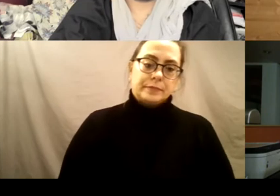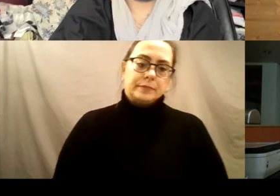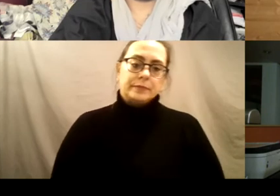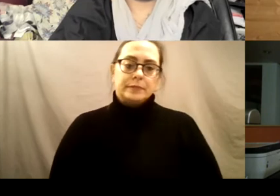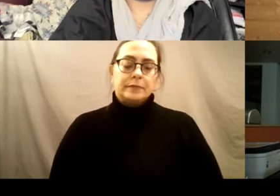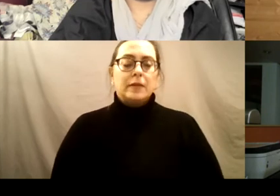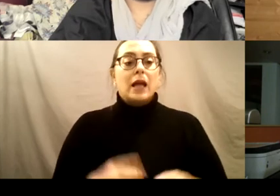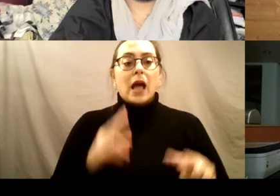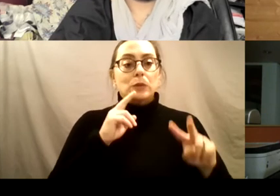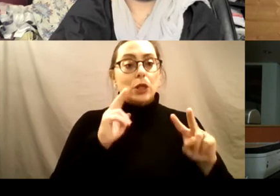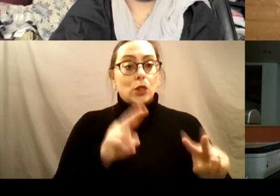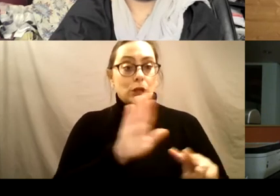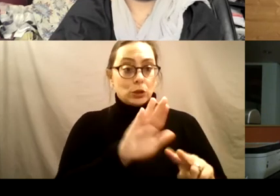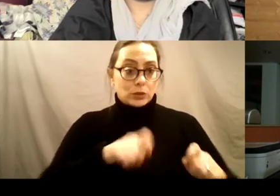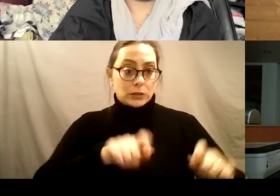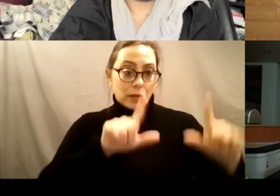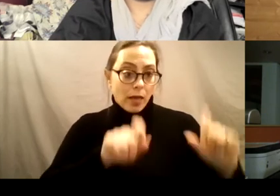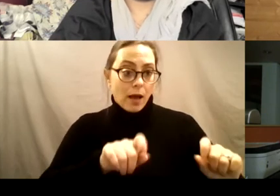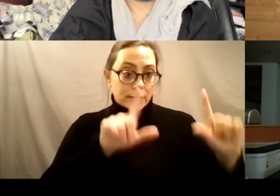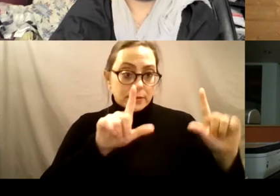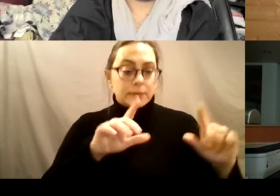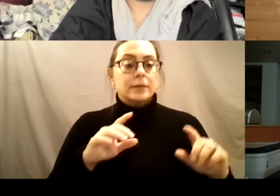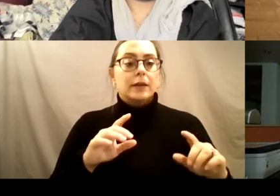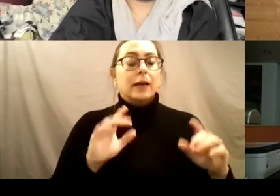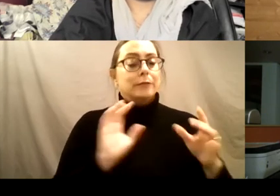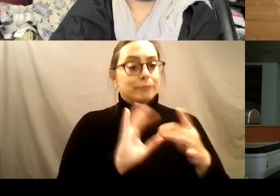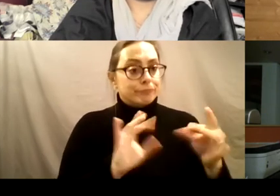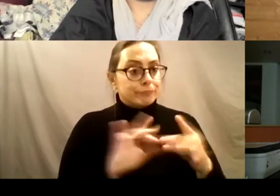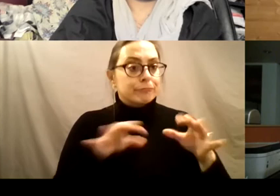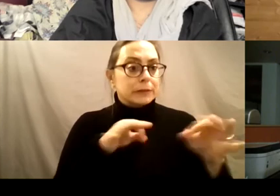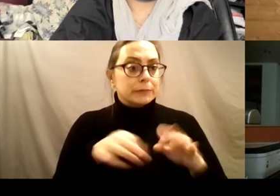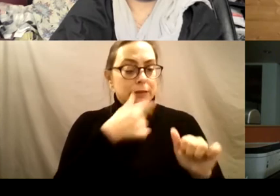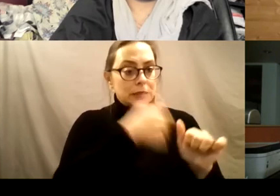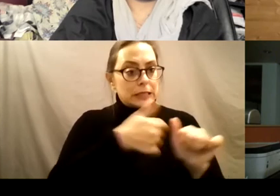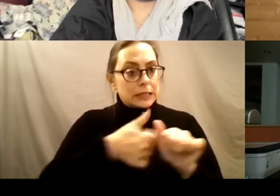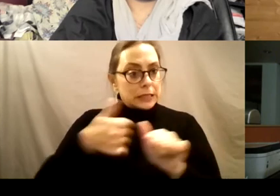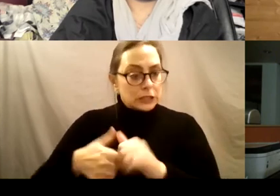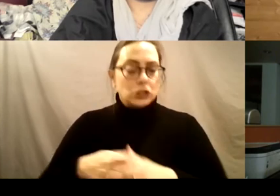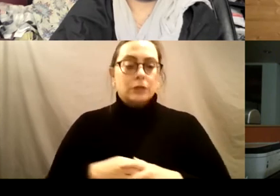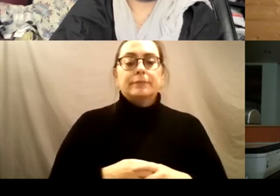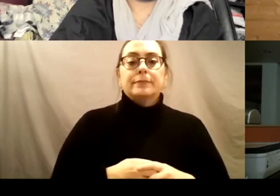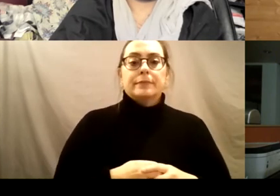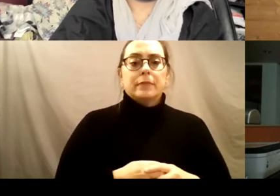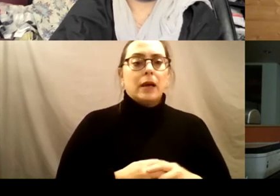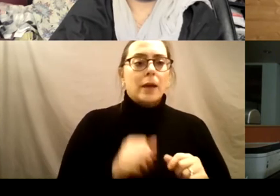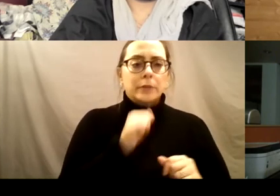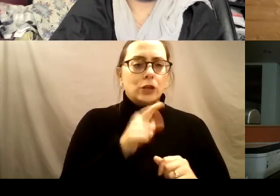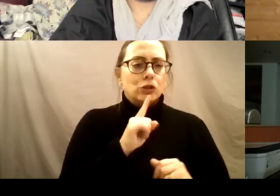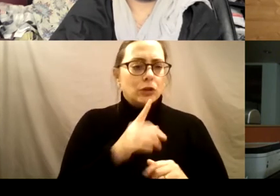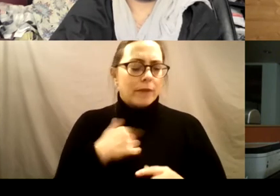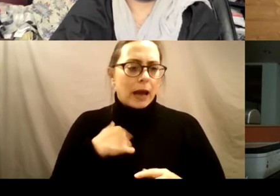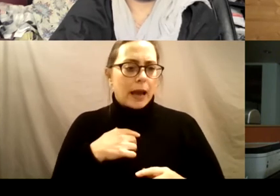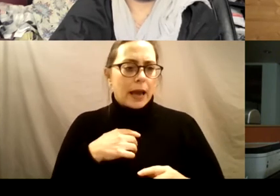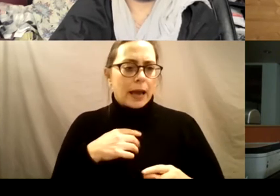looking at your slides and hearing you talk about the specifics. I don't know that I caught anything that you said